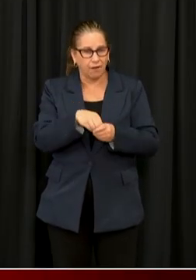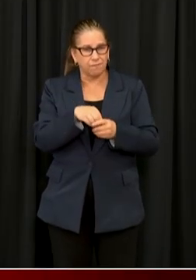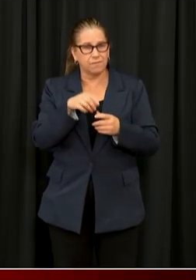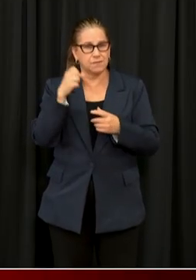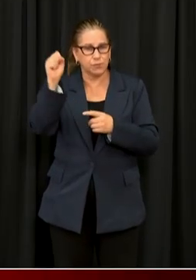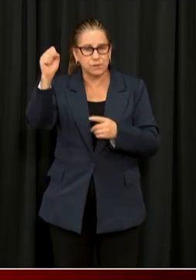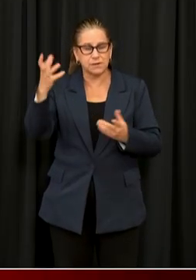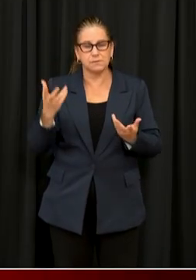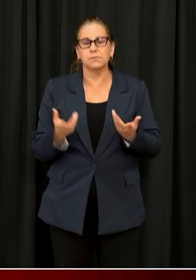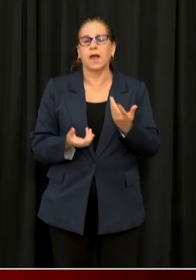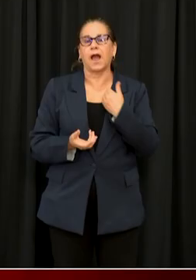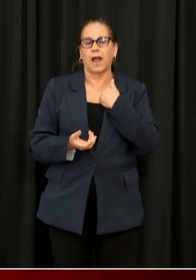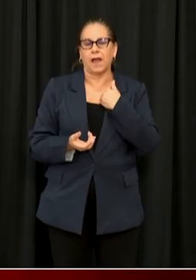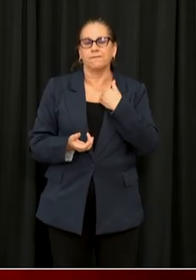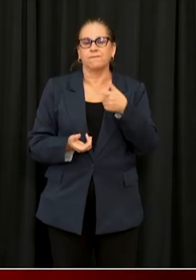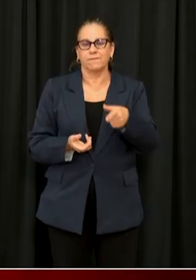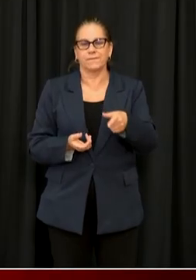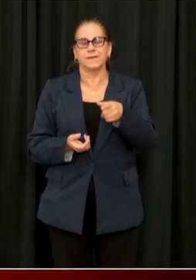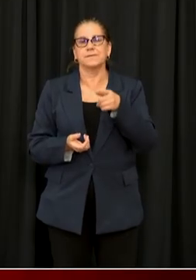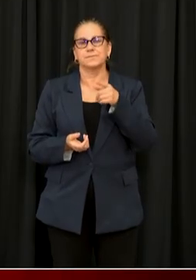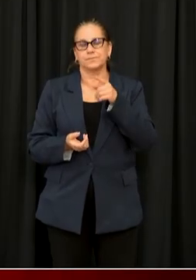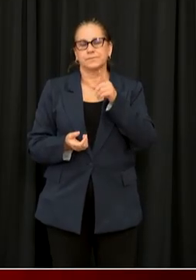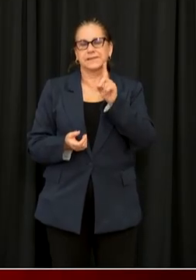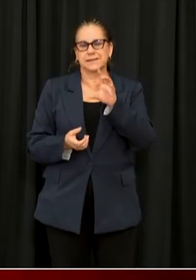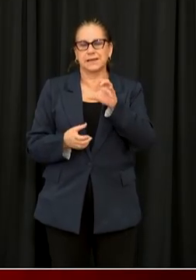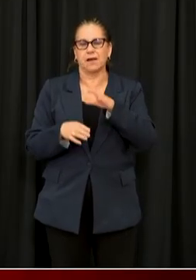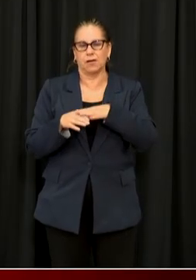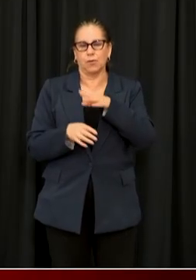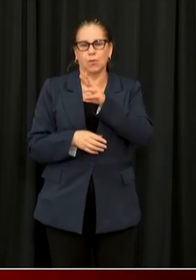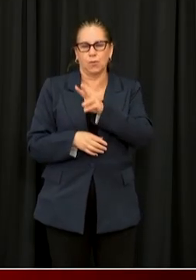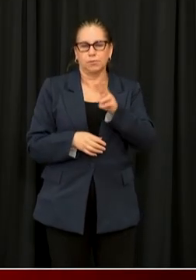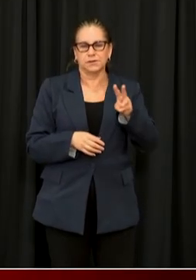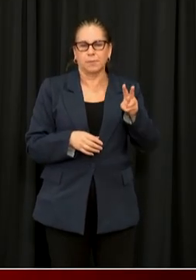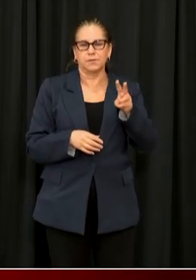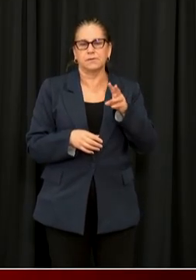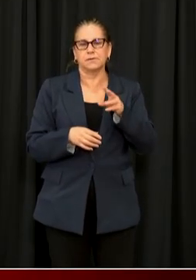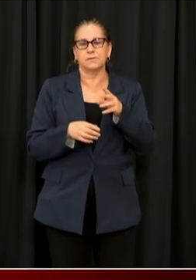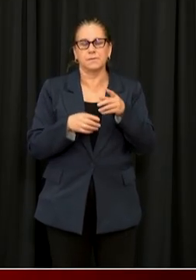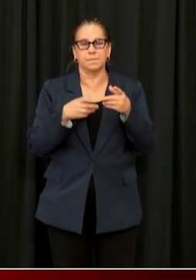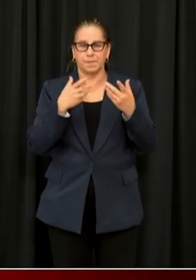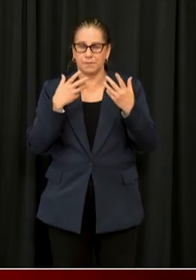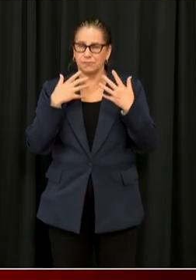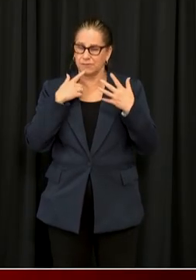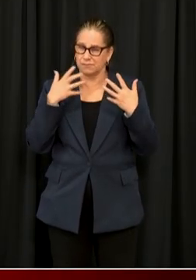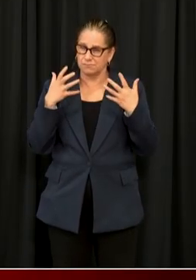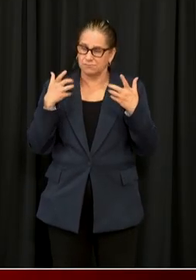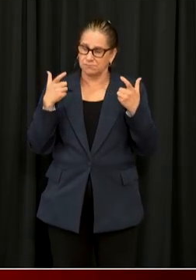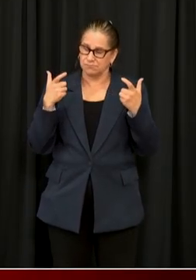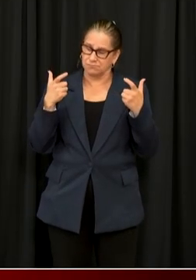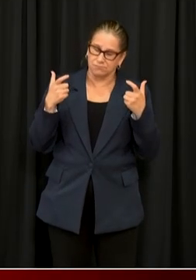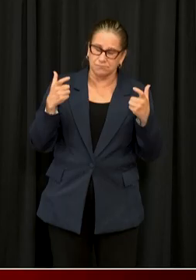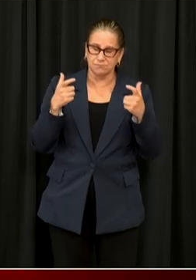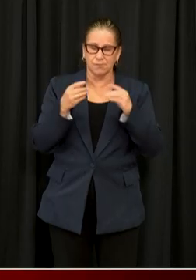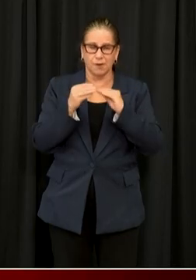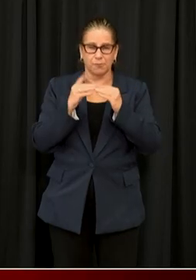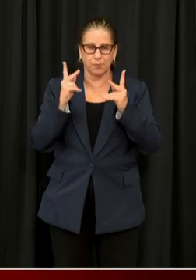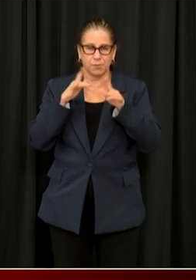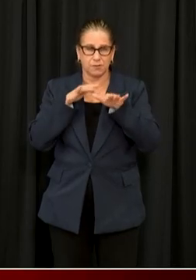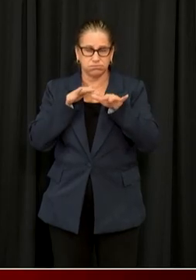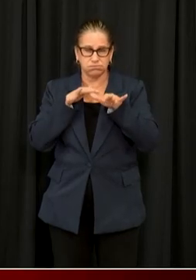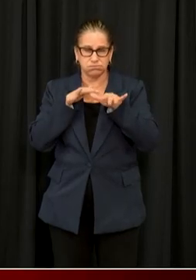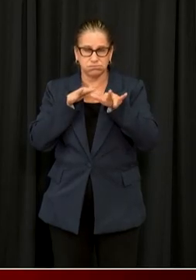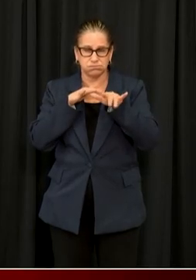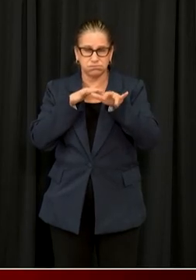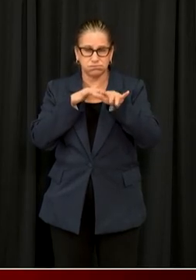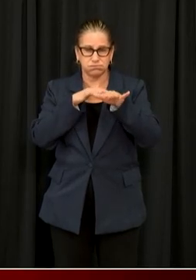gatherings that encourages them to telework if possible for 14 days. And we want them to restrict their movements, which is not